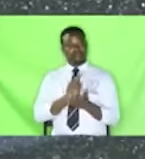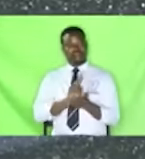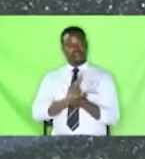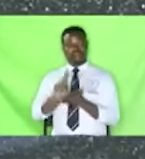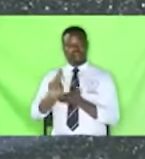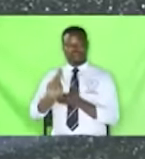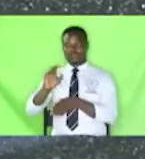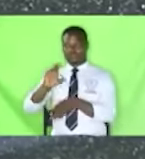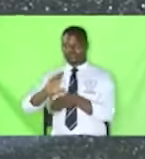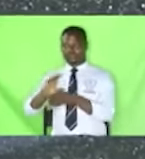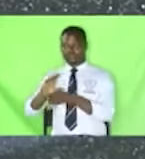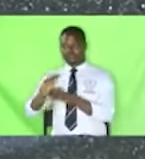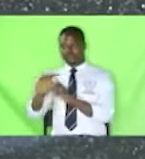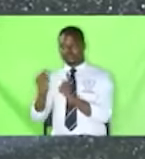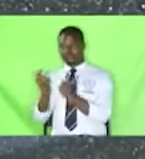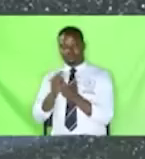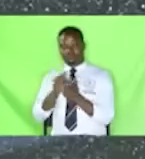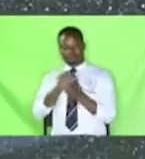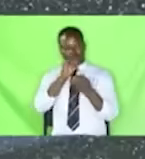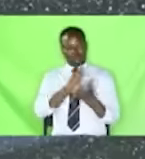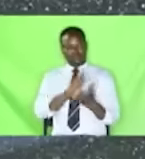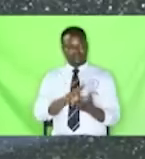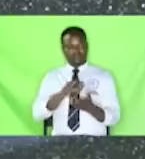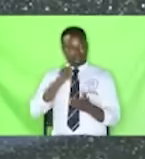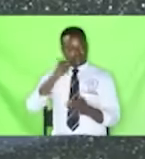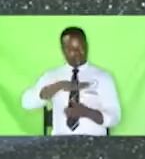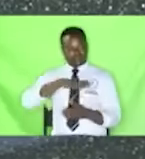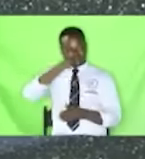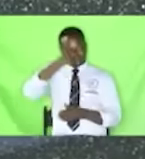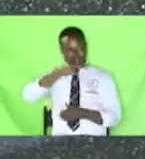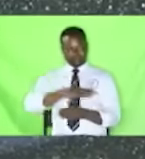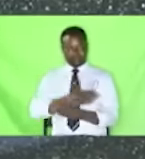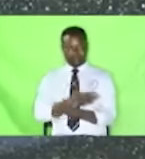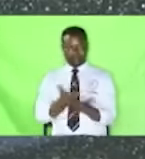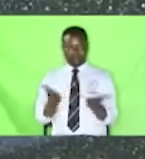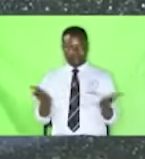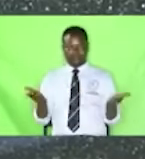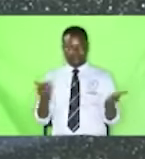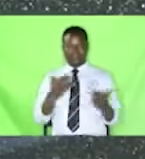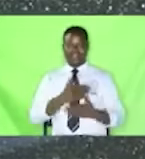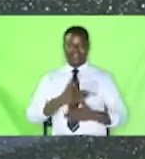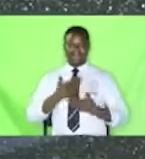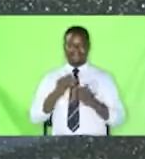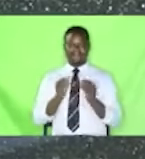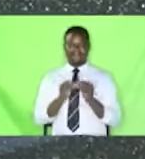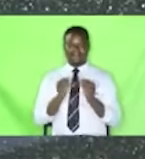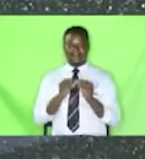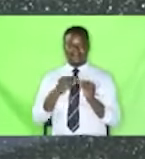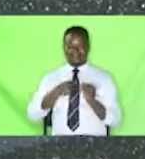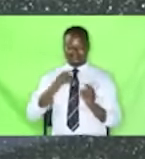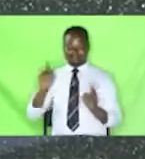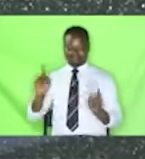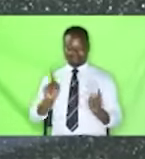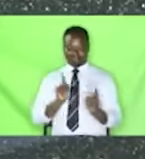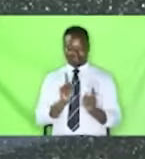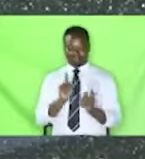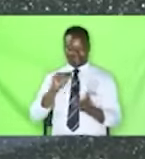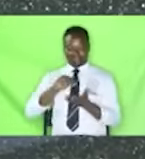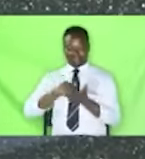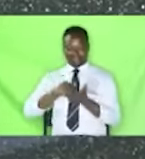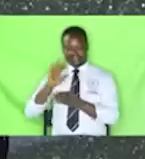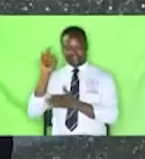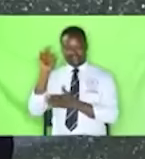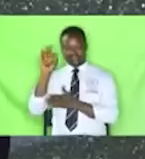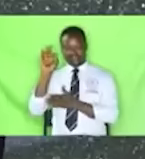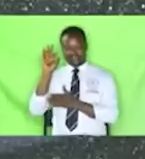students, ladies and gentlemen. Pleasure is mine to have the stage once again and to talk